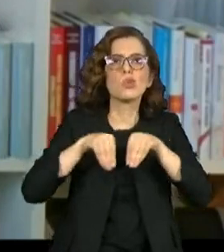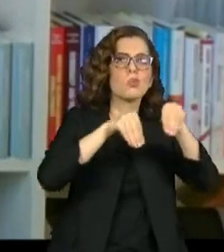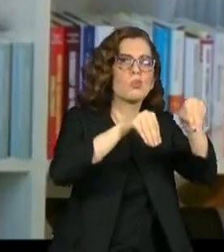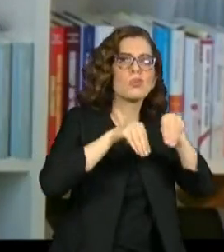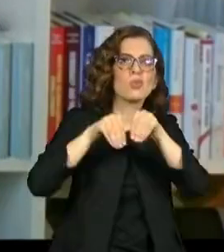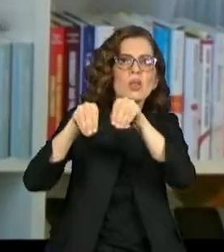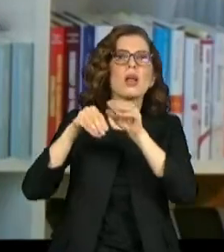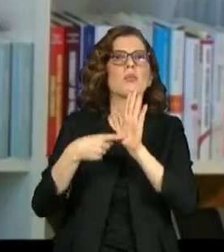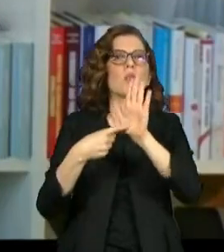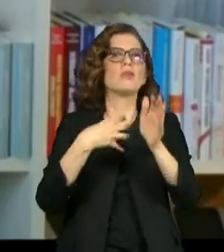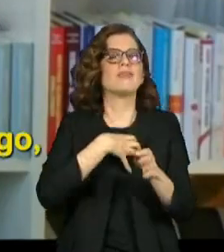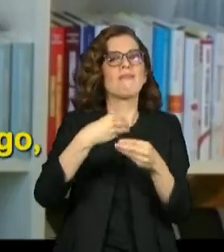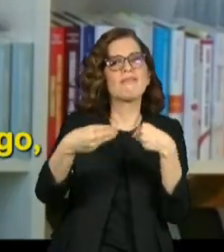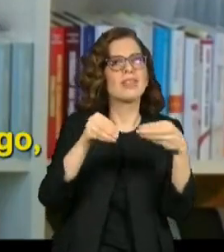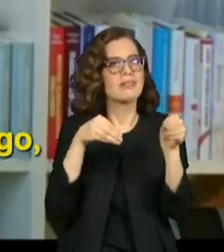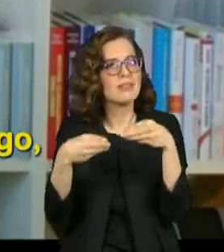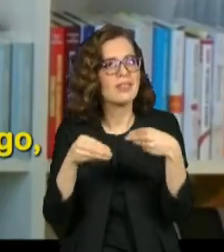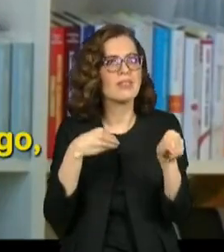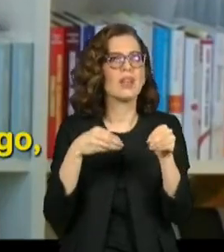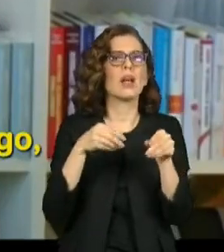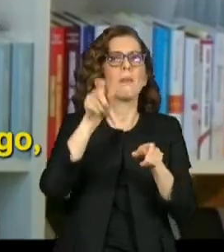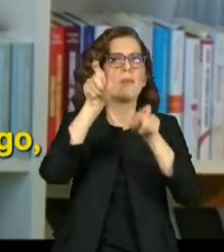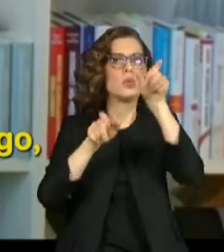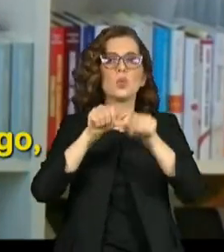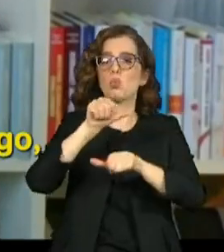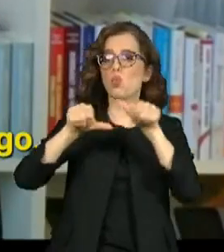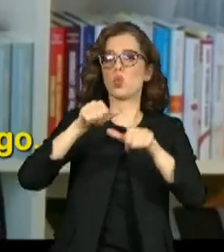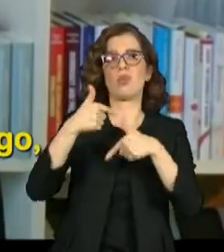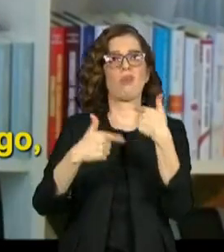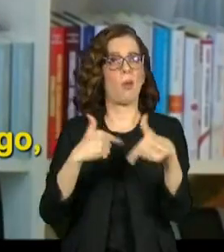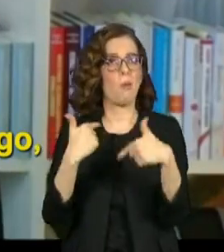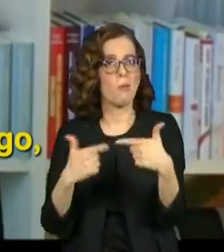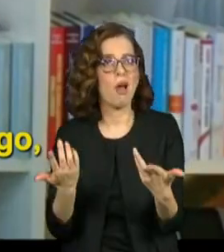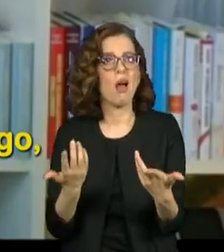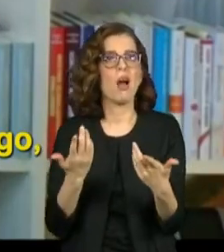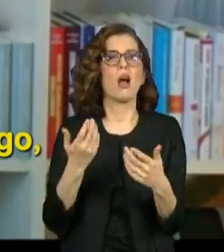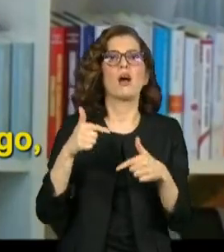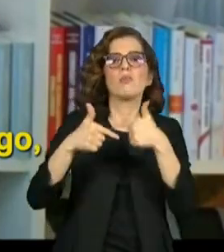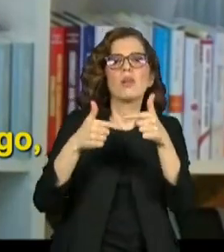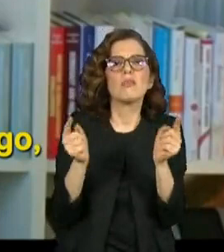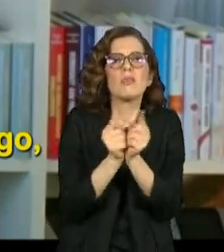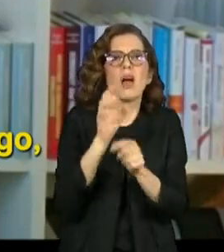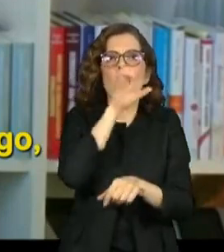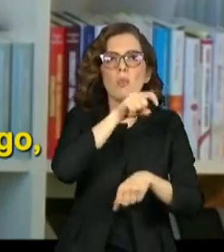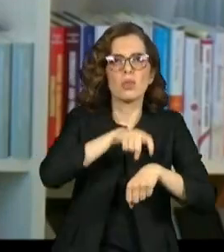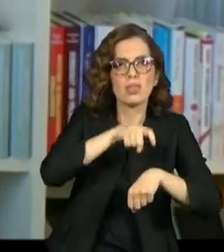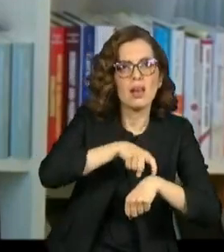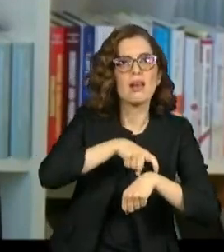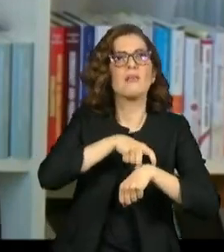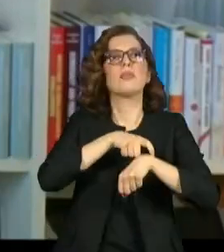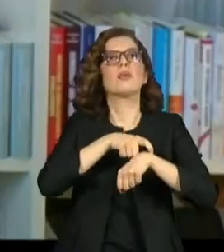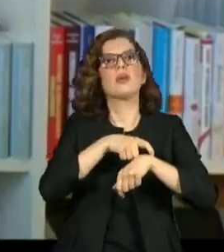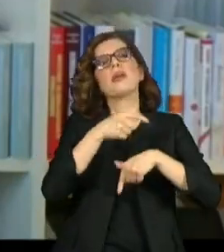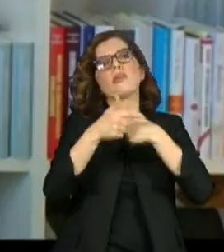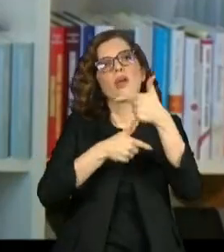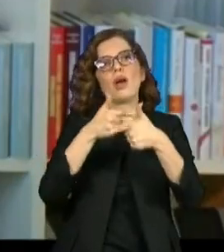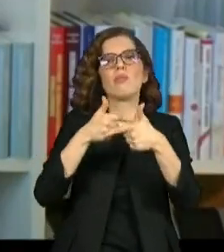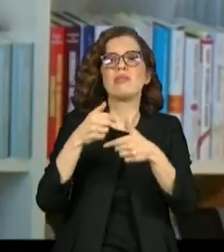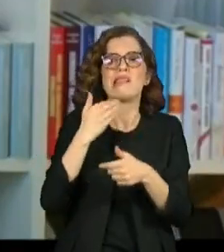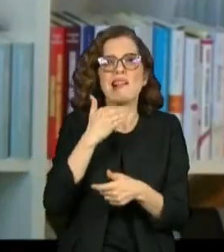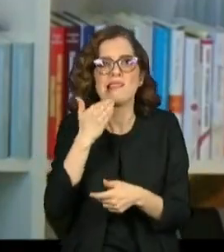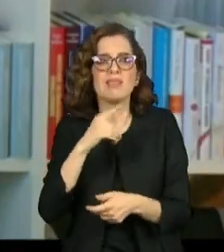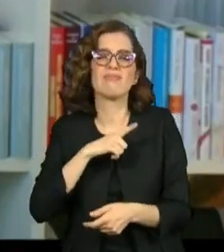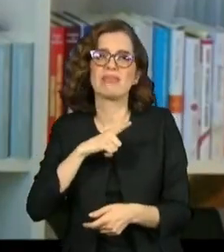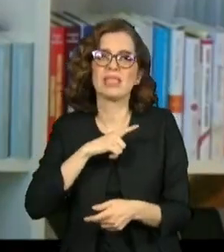formal sector has become more flexible as people change jobs more. Freelancing is much more common and work that is